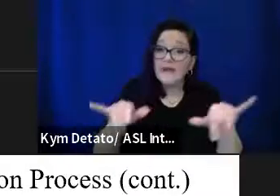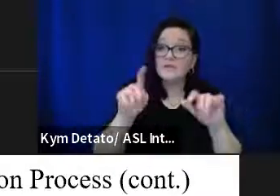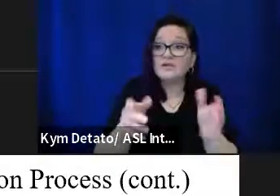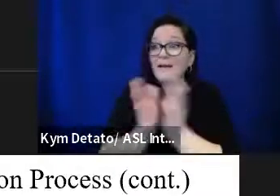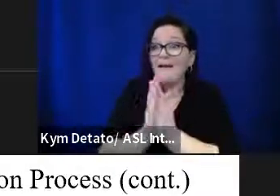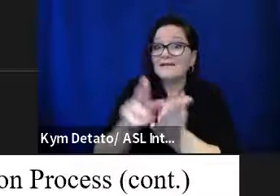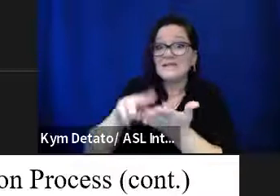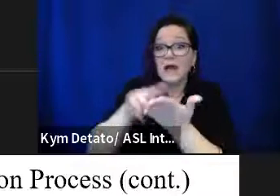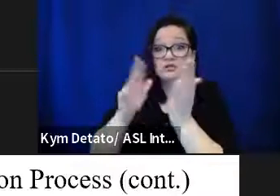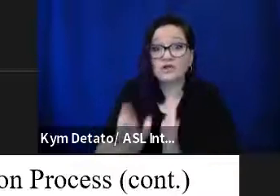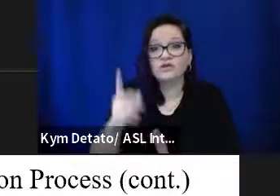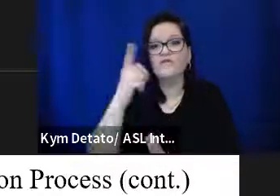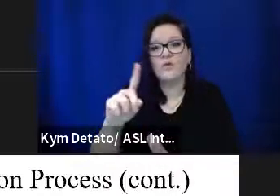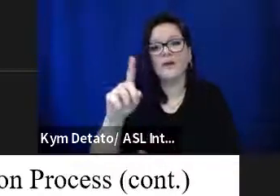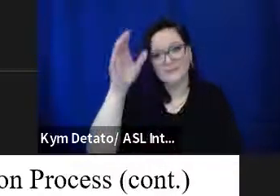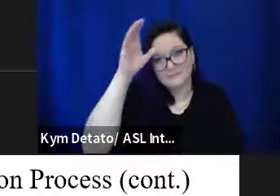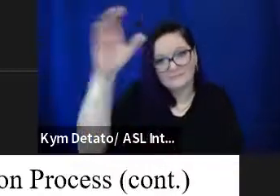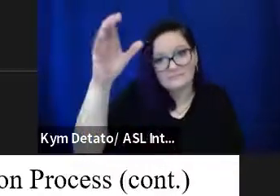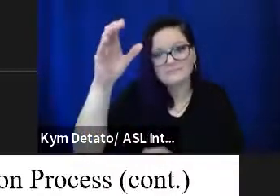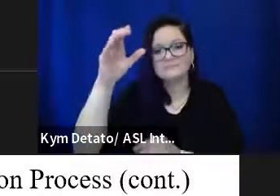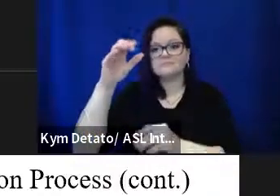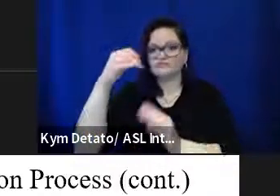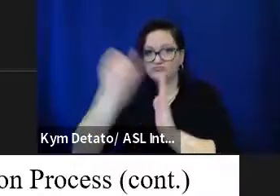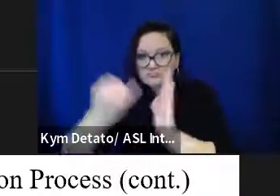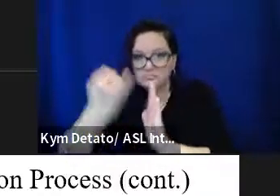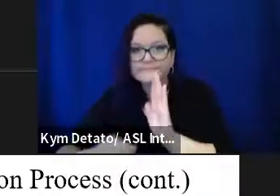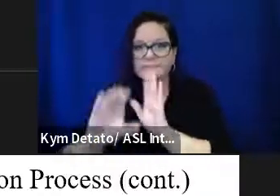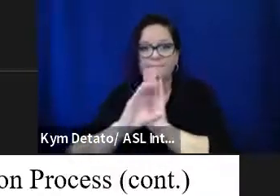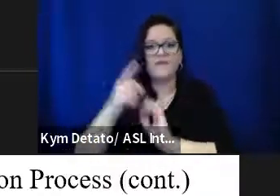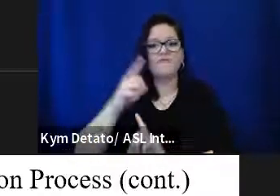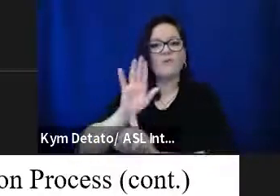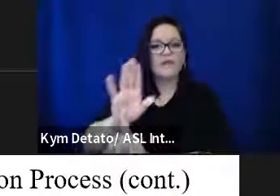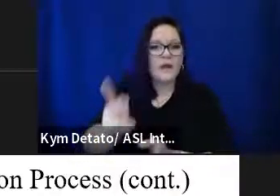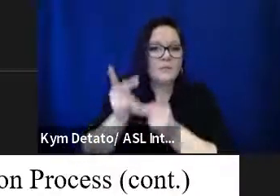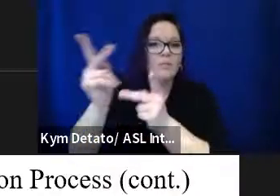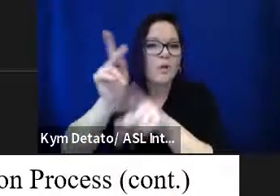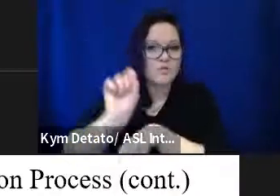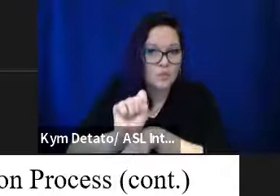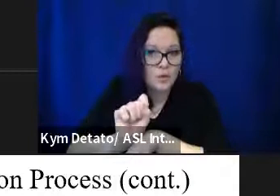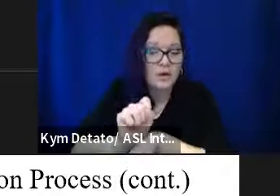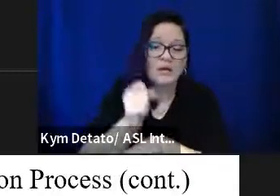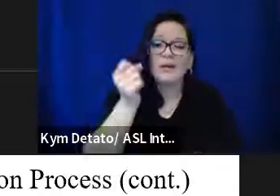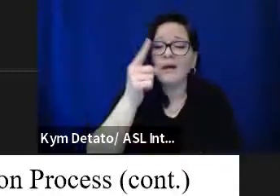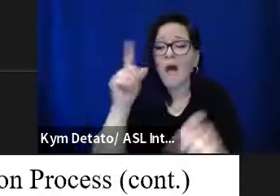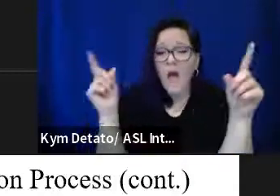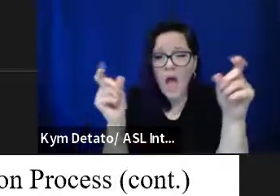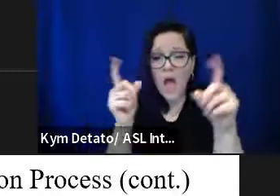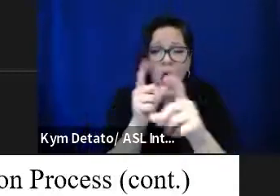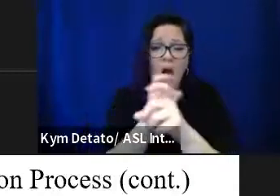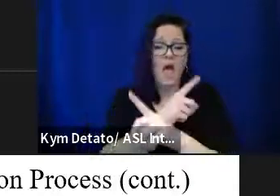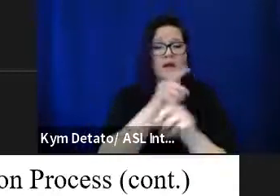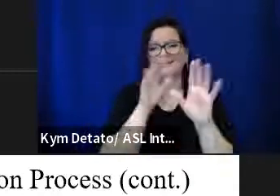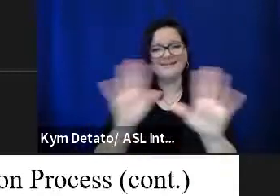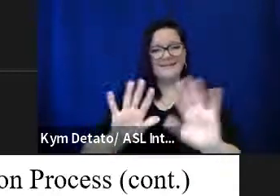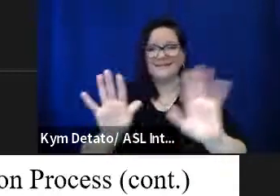contractor for a conceptual or architectural rendering of your proposed work. It doesn't have to be so complicated. It can be,